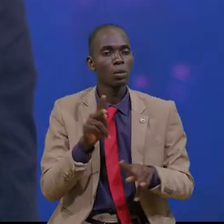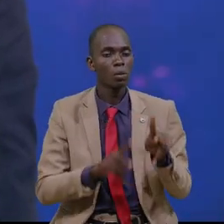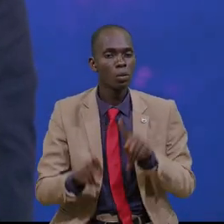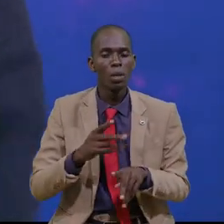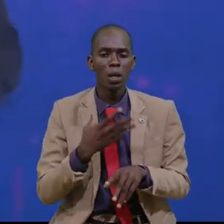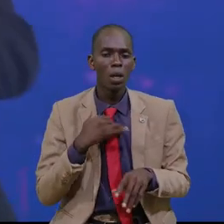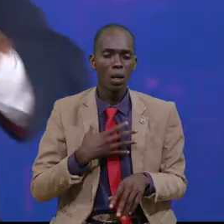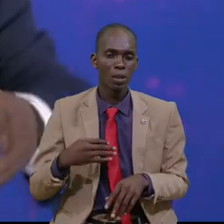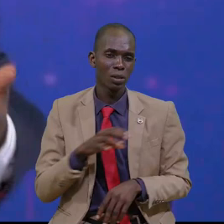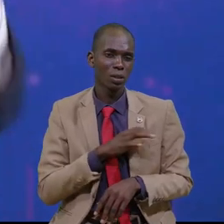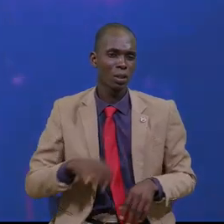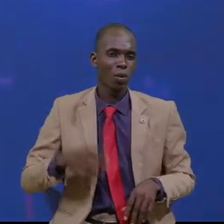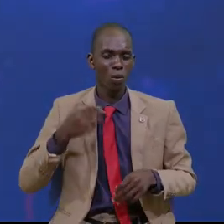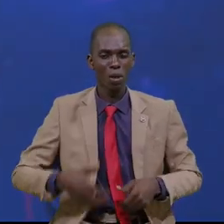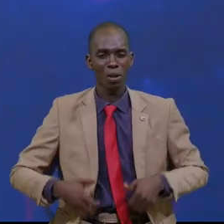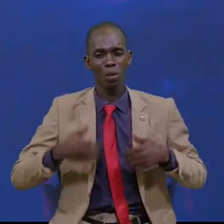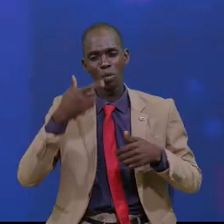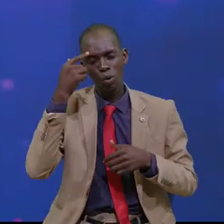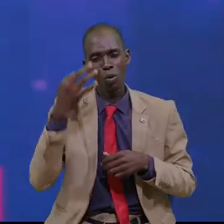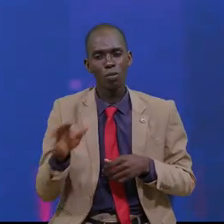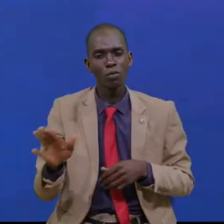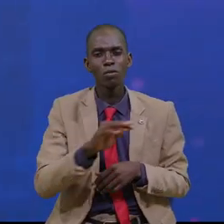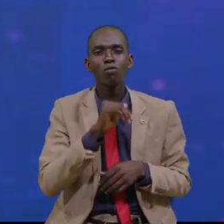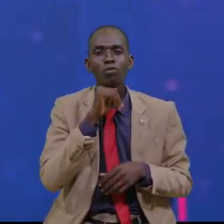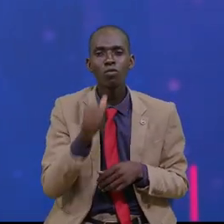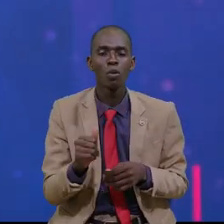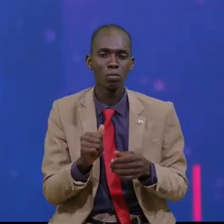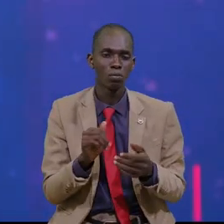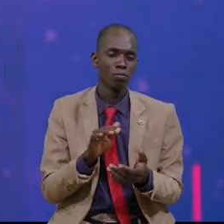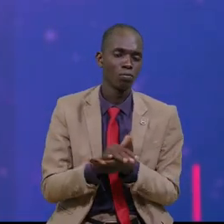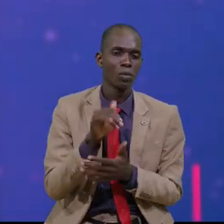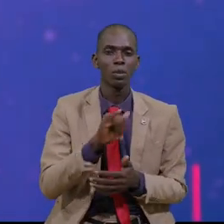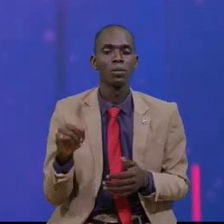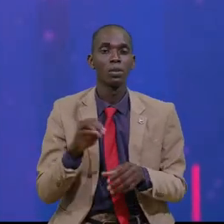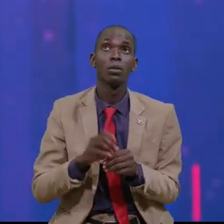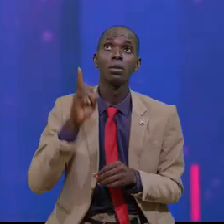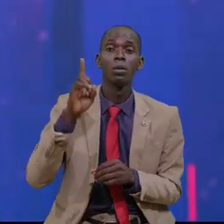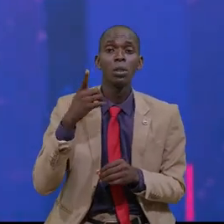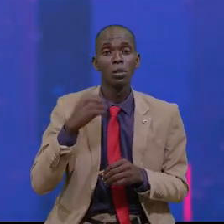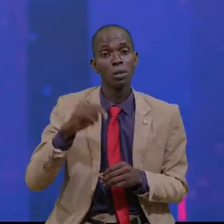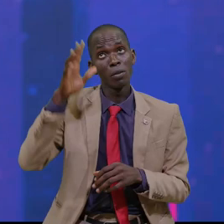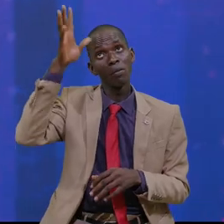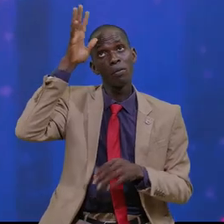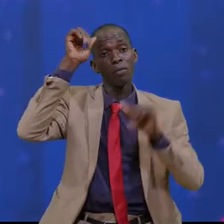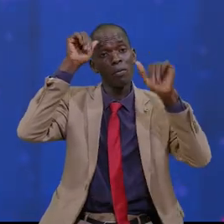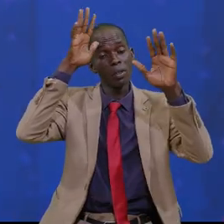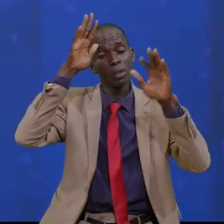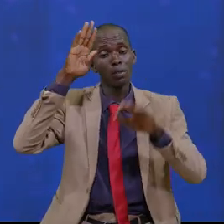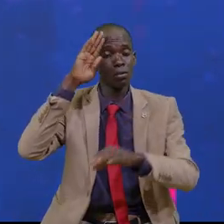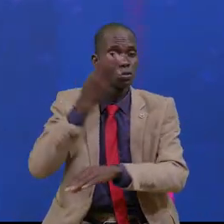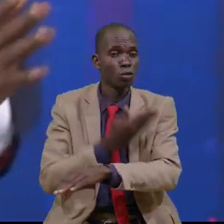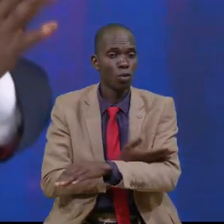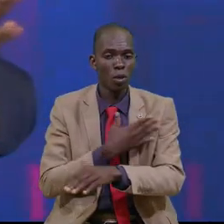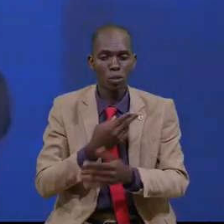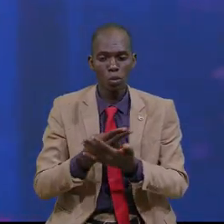because of their unbelief. The Father can be grieved. The Son can be grieved. The Holy Ghost